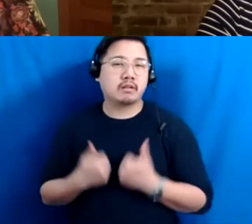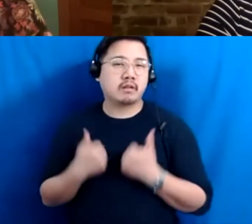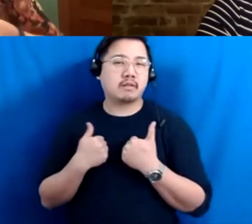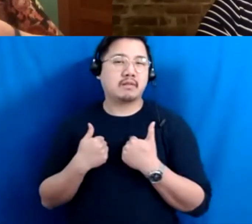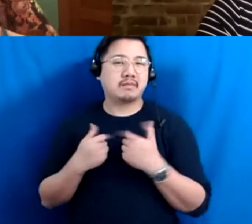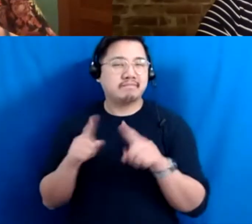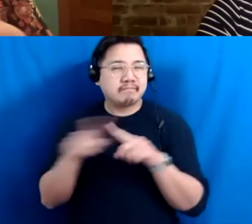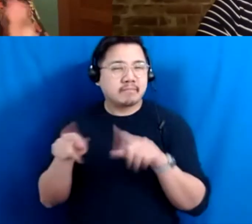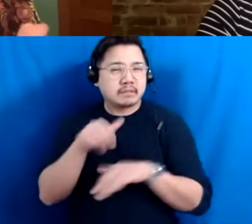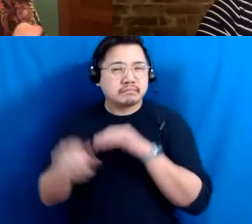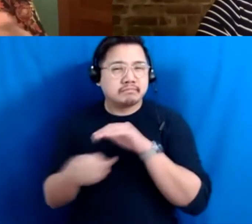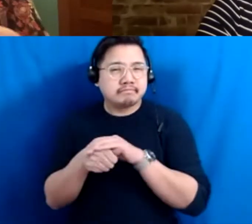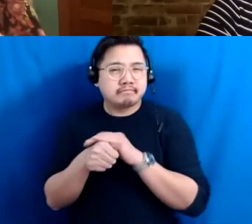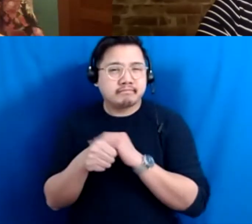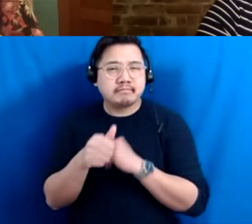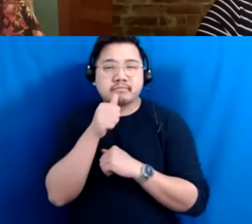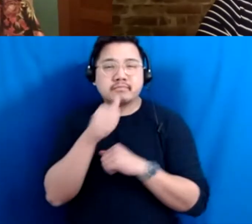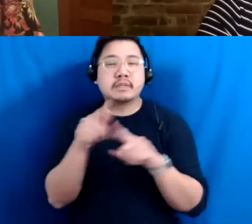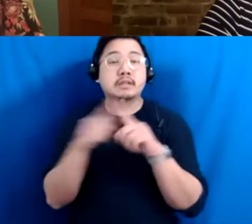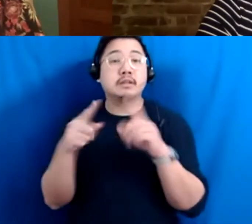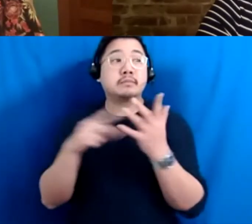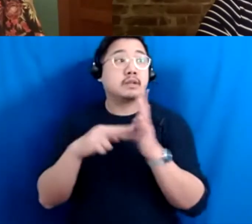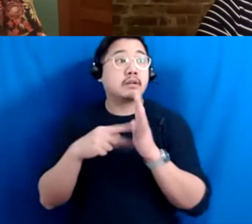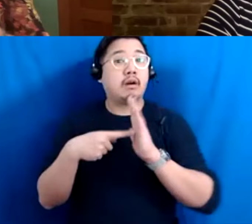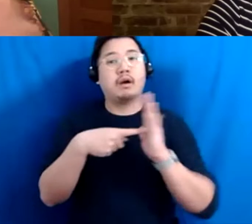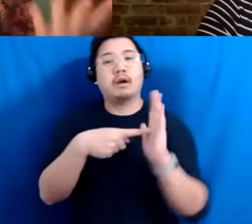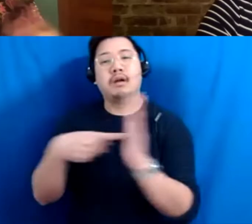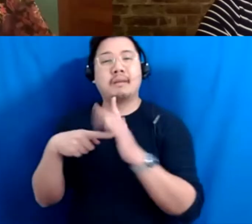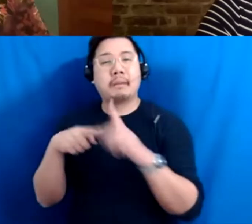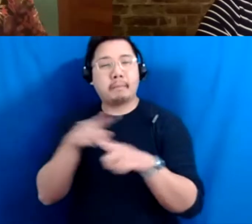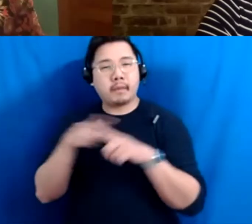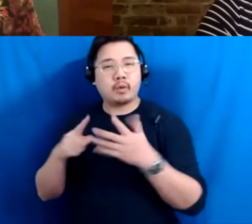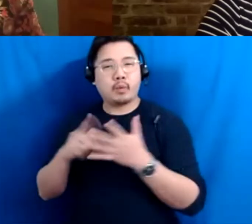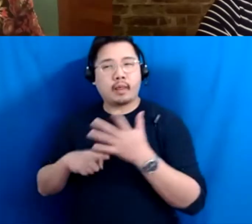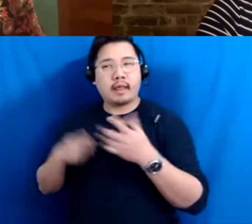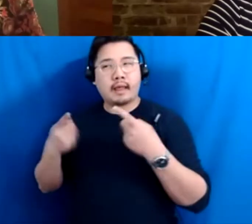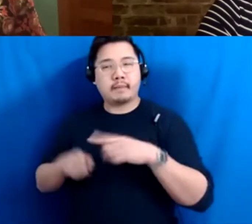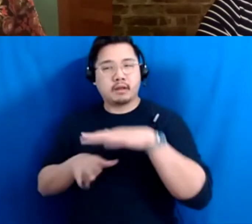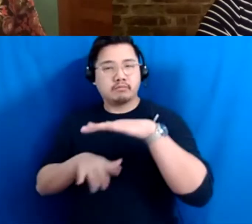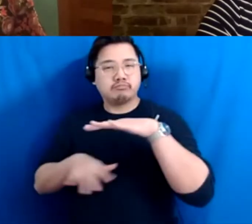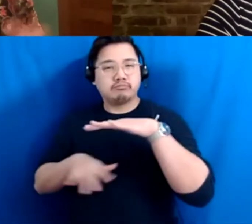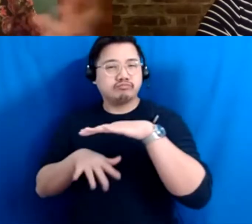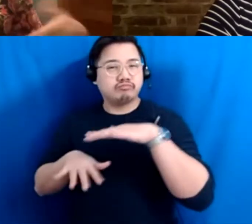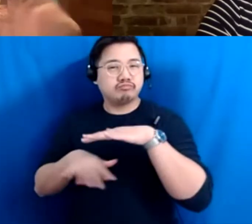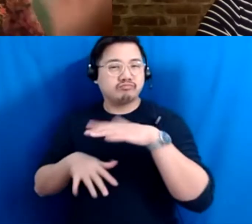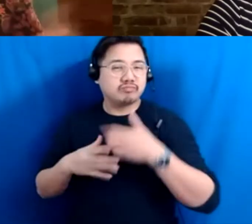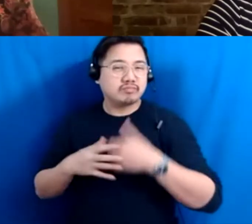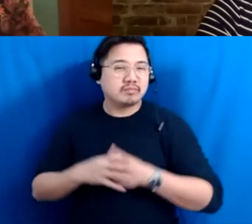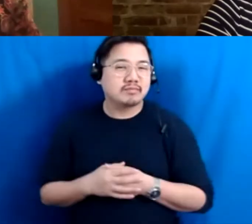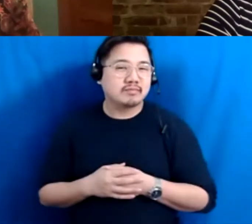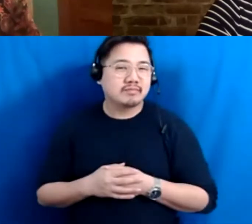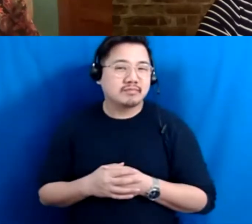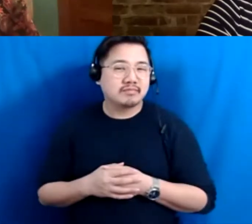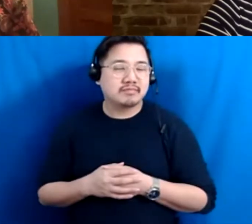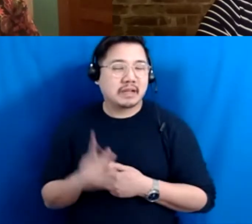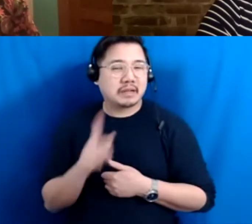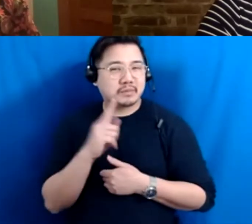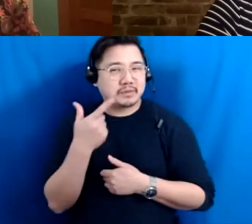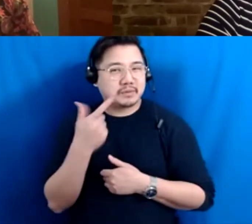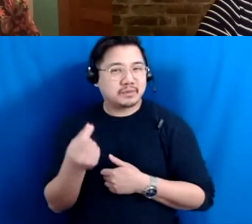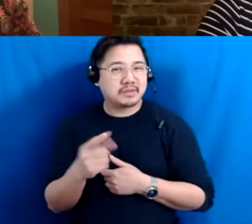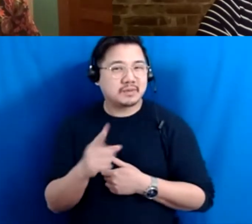hidden. It's not the outward facing side, but the inward facing side. So again, I was interested in the sort of private versus